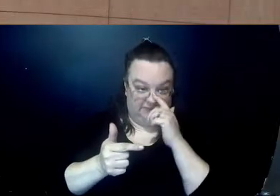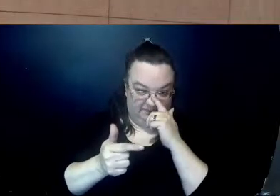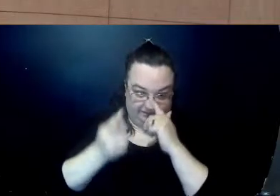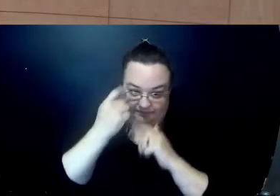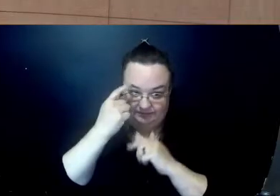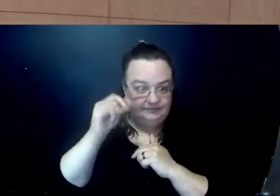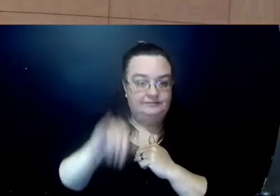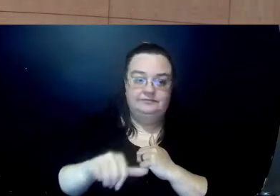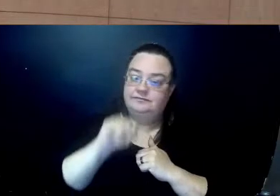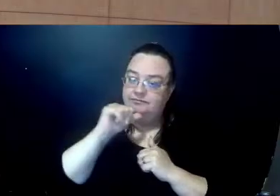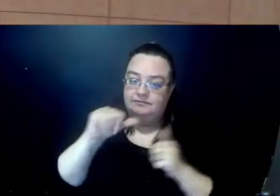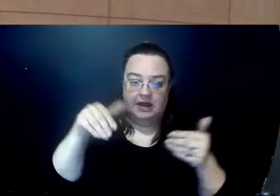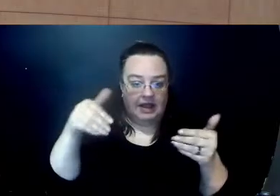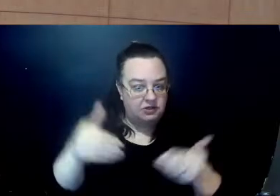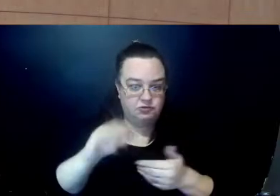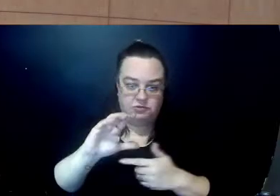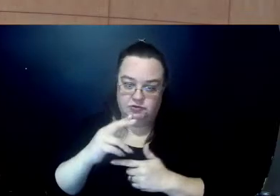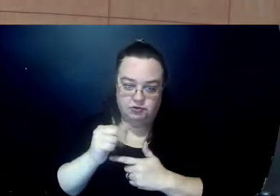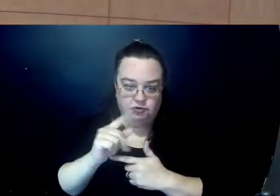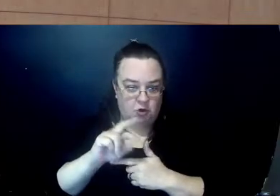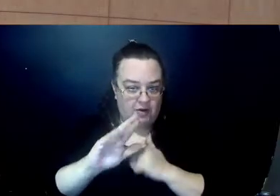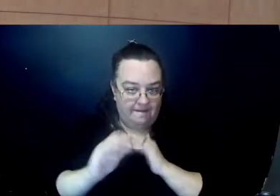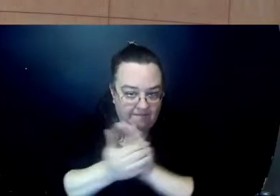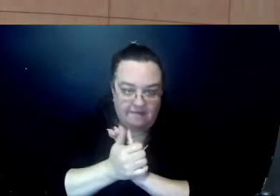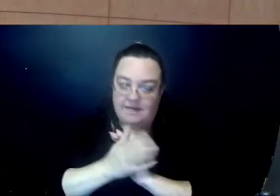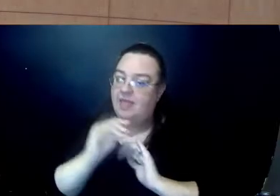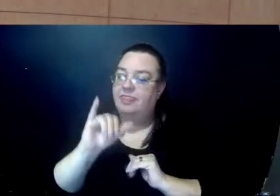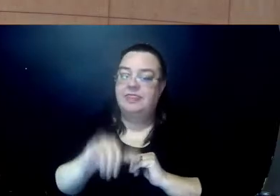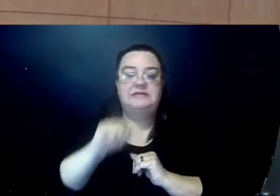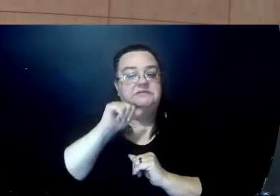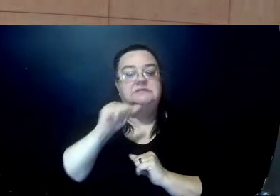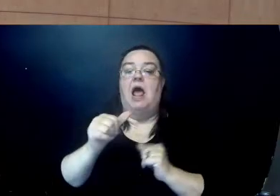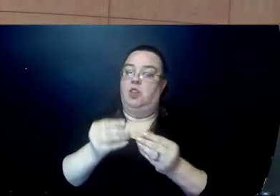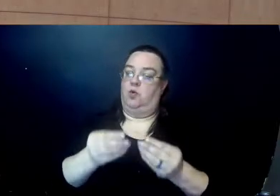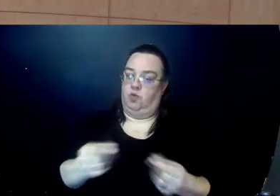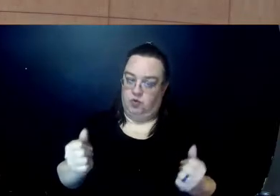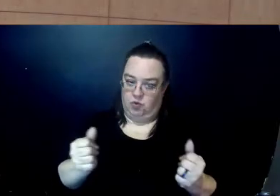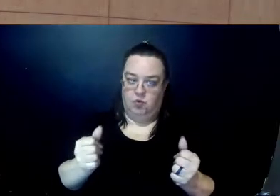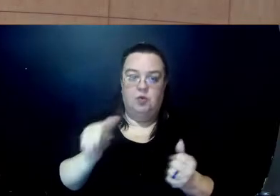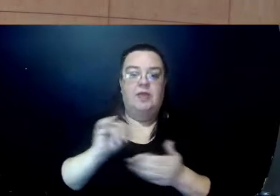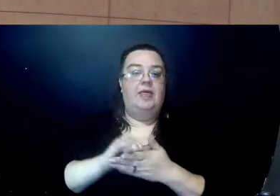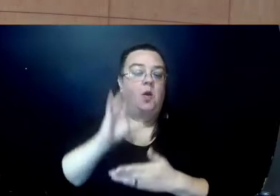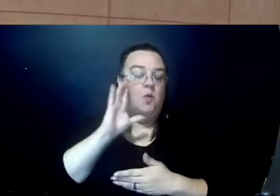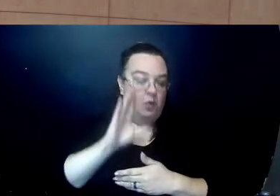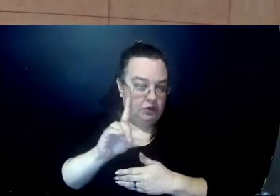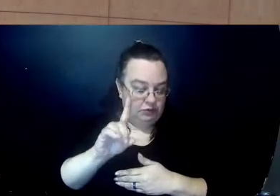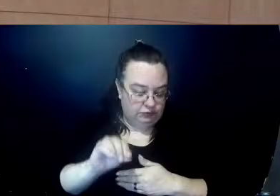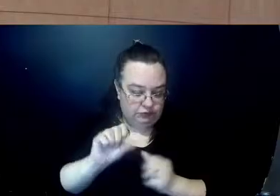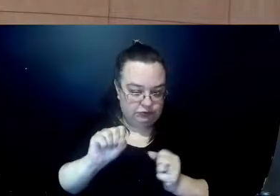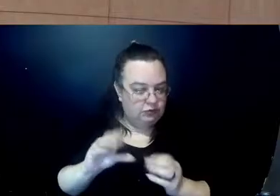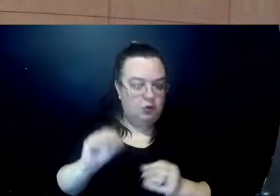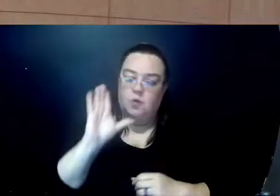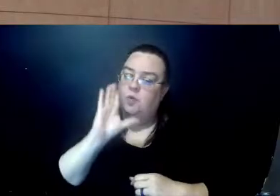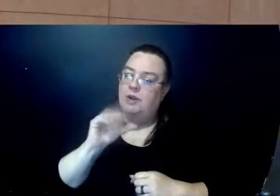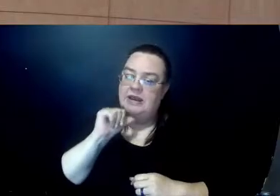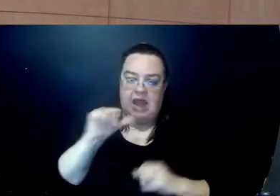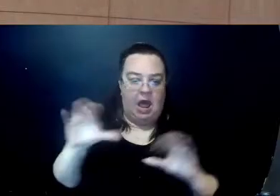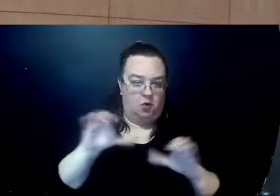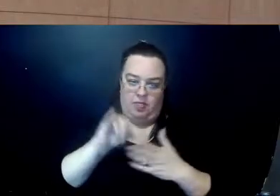the introduction of a charter amendment, and this is not the resolution that would do so. We will not be doing that in a work